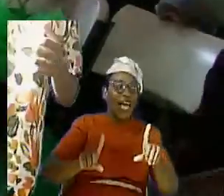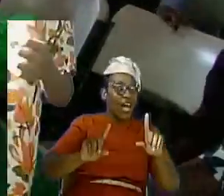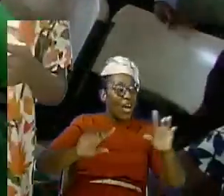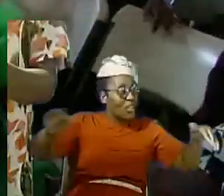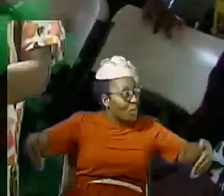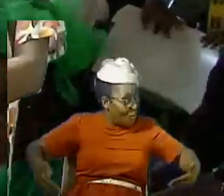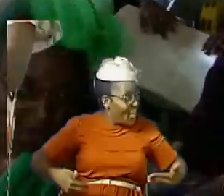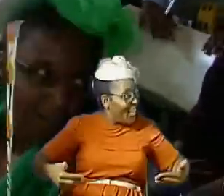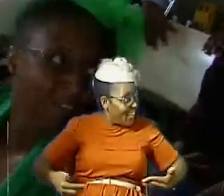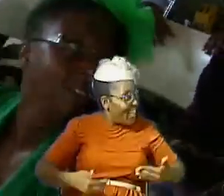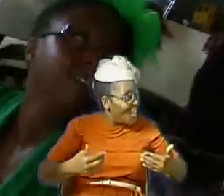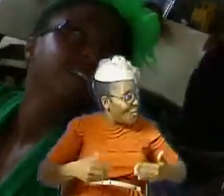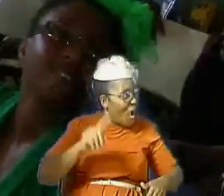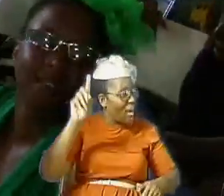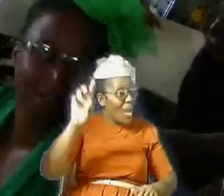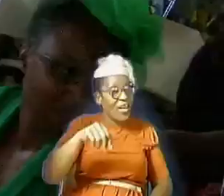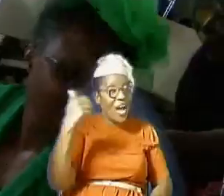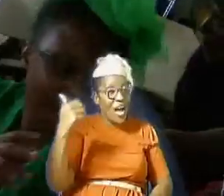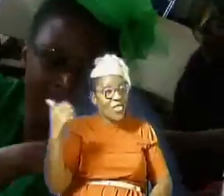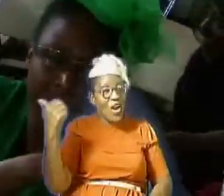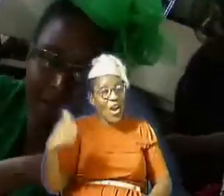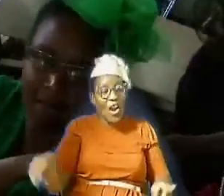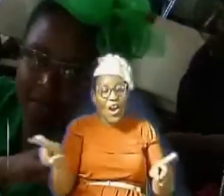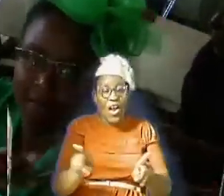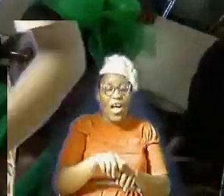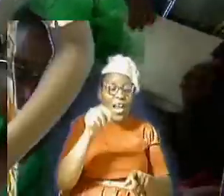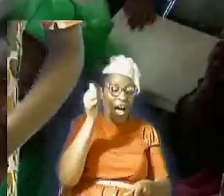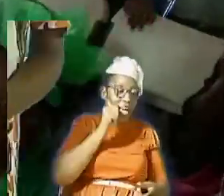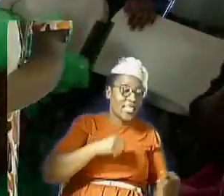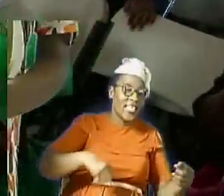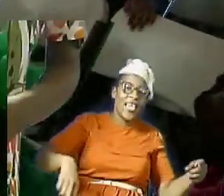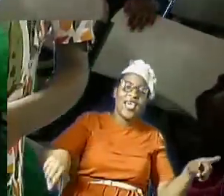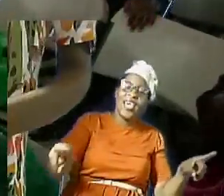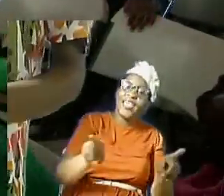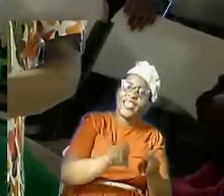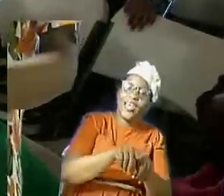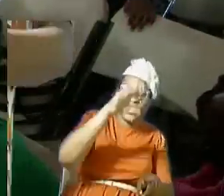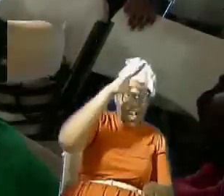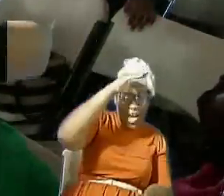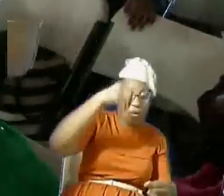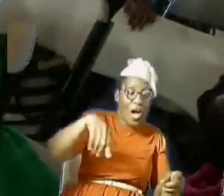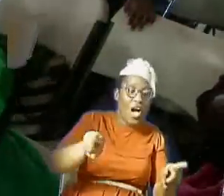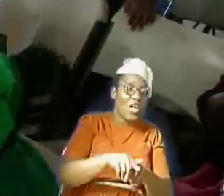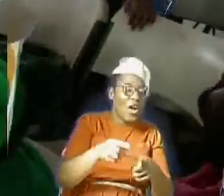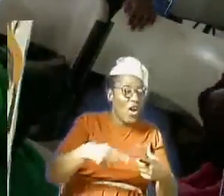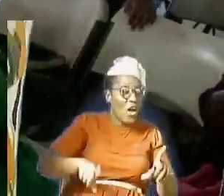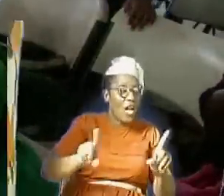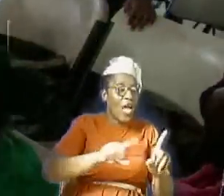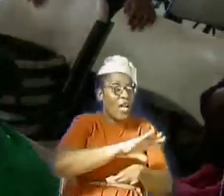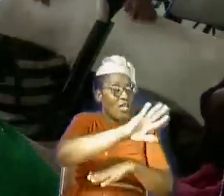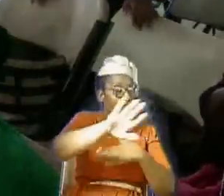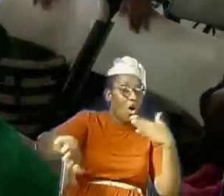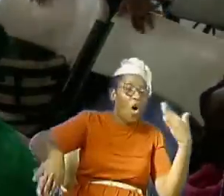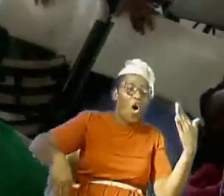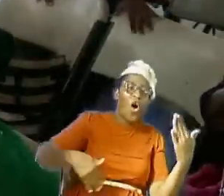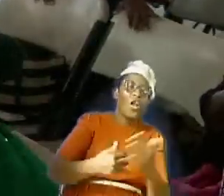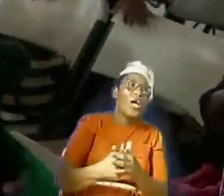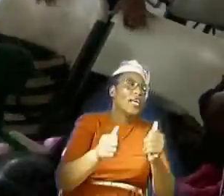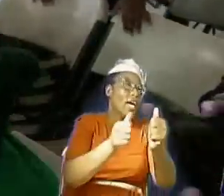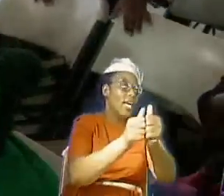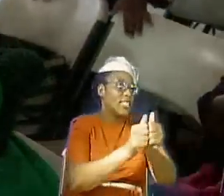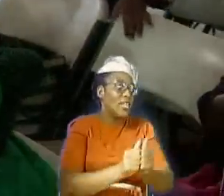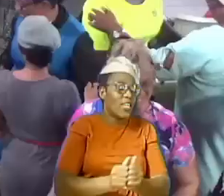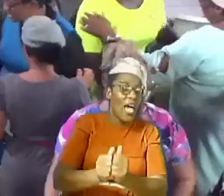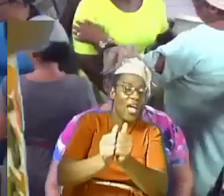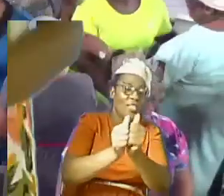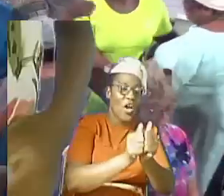Lord. Oh, let us greet one another like sister and brother. Let us